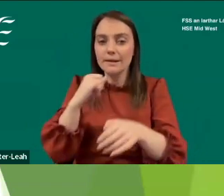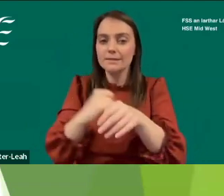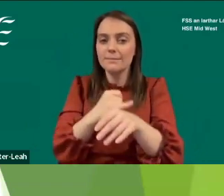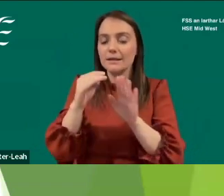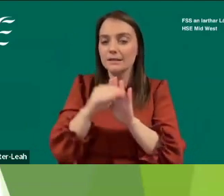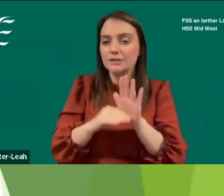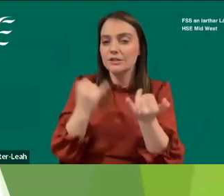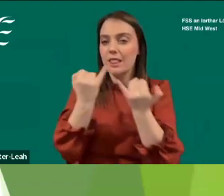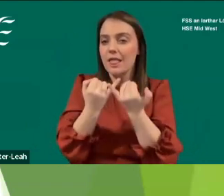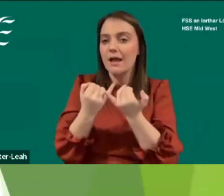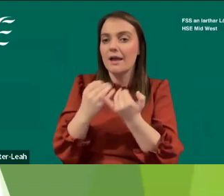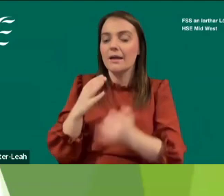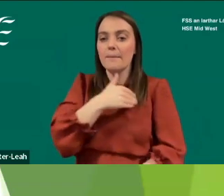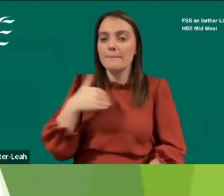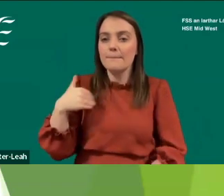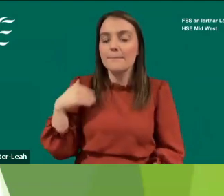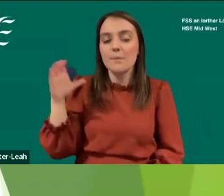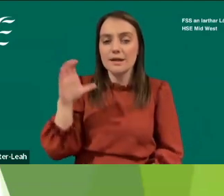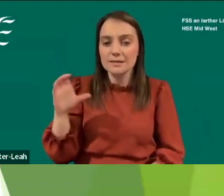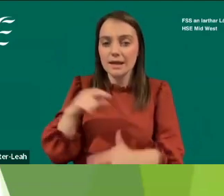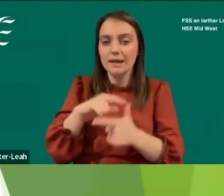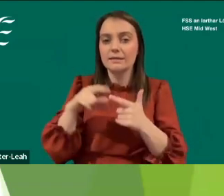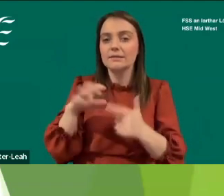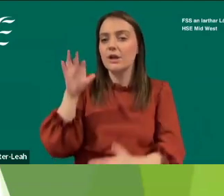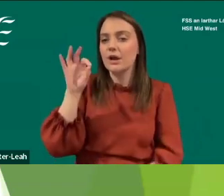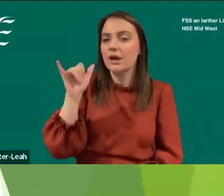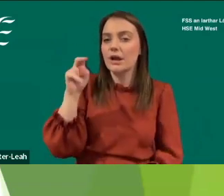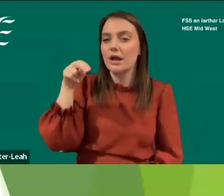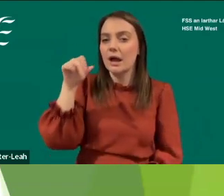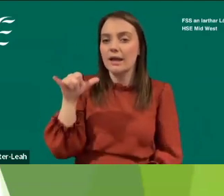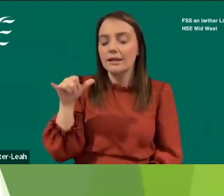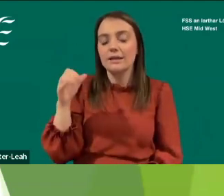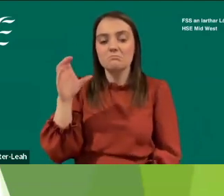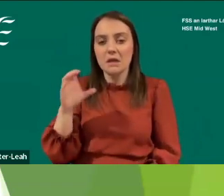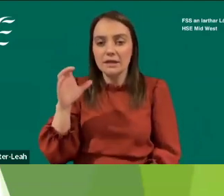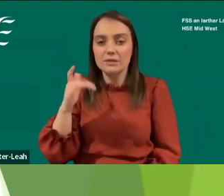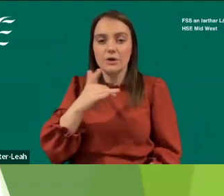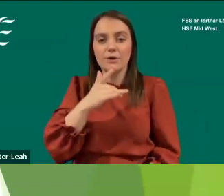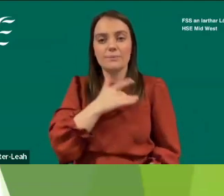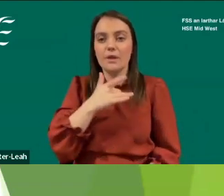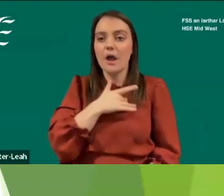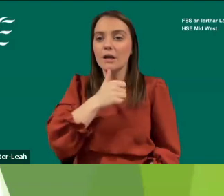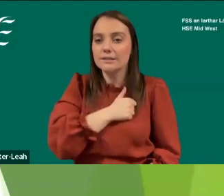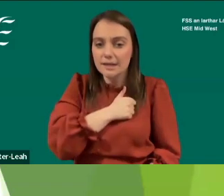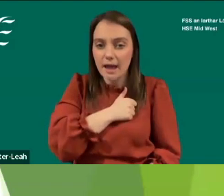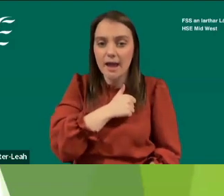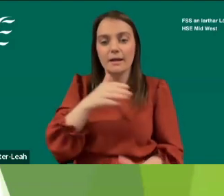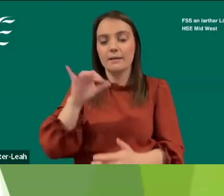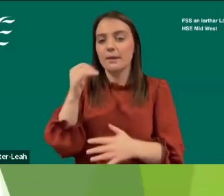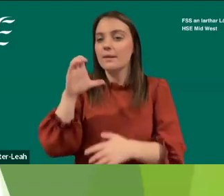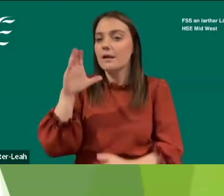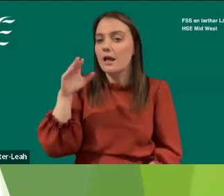like a breast cancer, maybe a gynae cancer, maybe they've had a heart attack, maybe a clot, maybe a